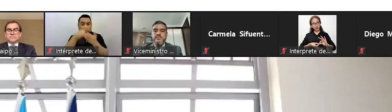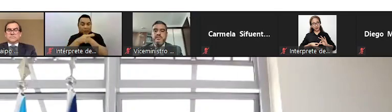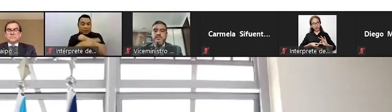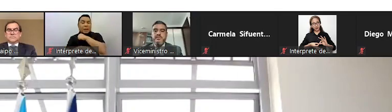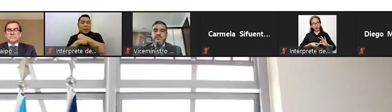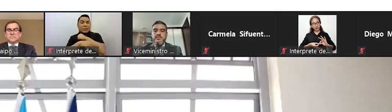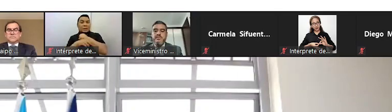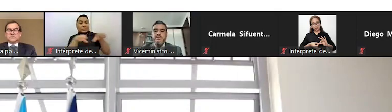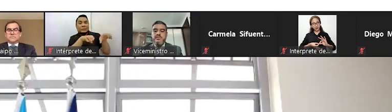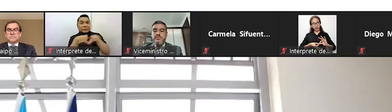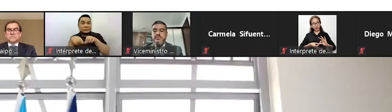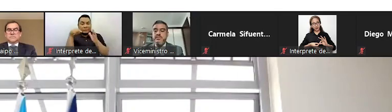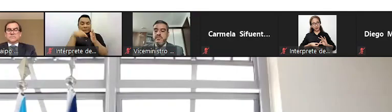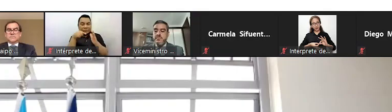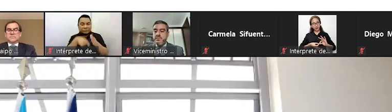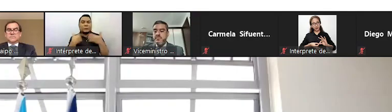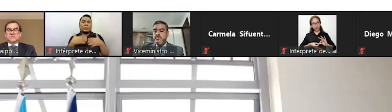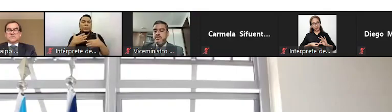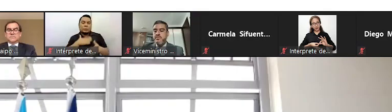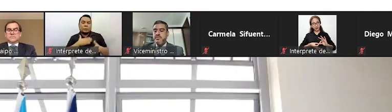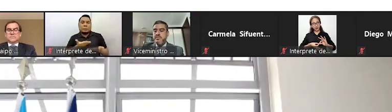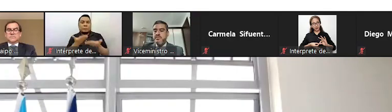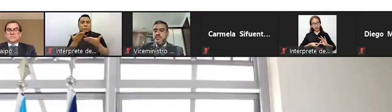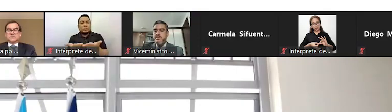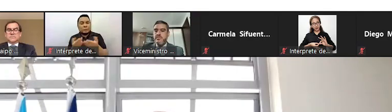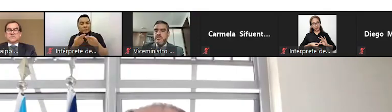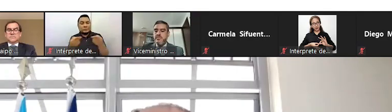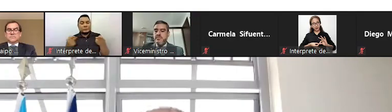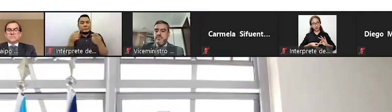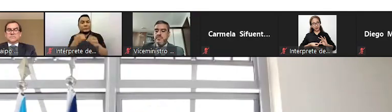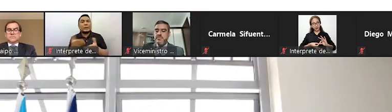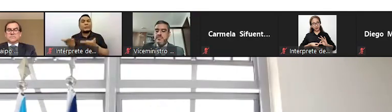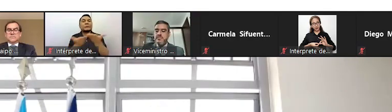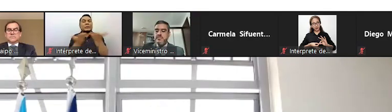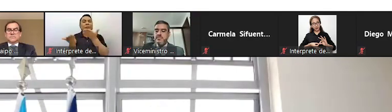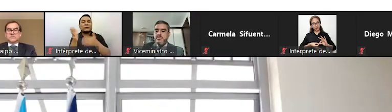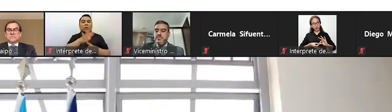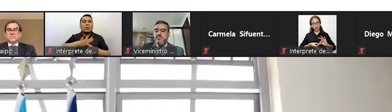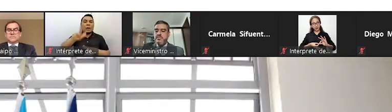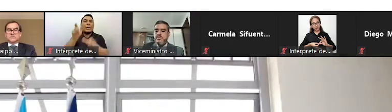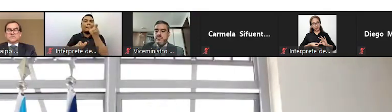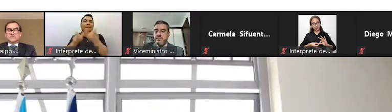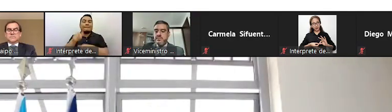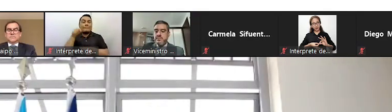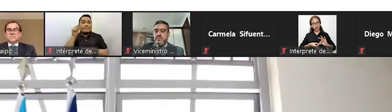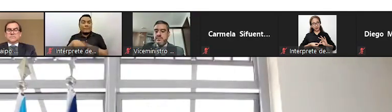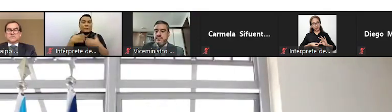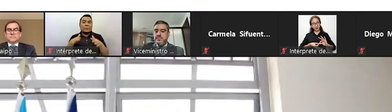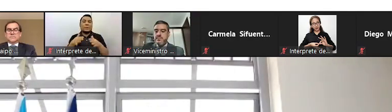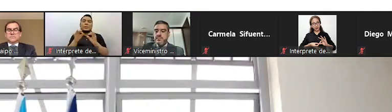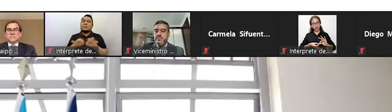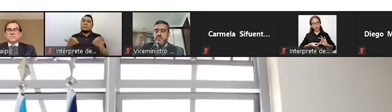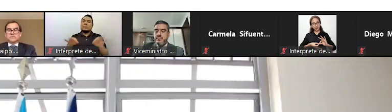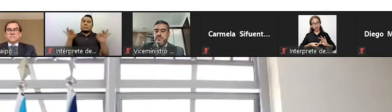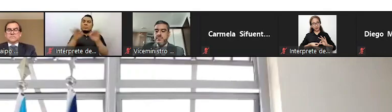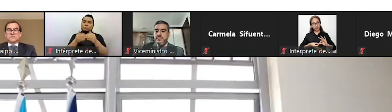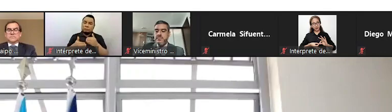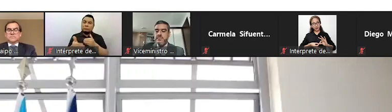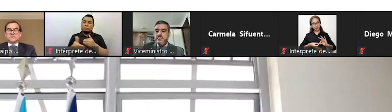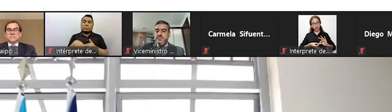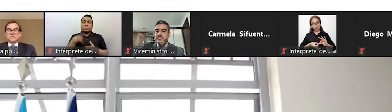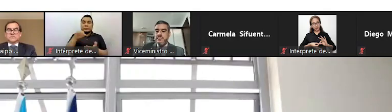minister said the plan the national election plan and business and human rights is a tool uh that is going to serve people and